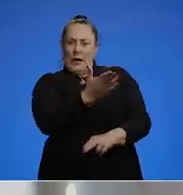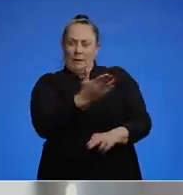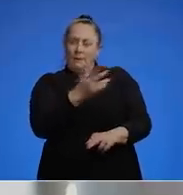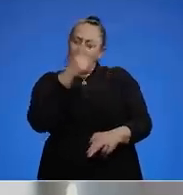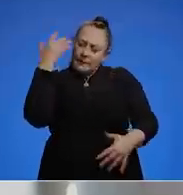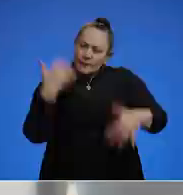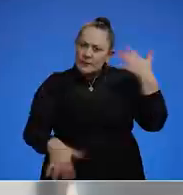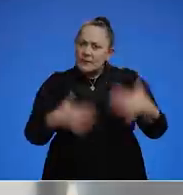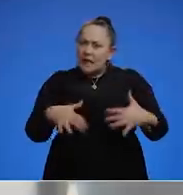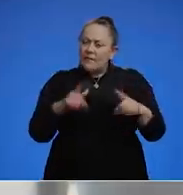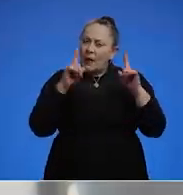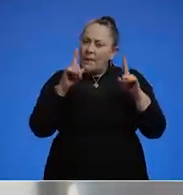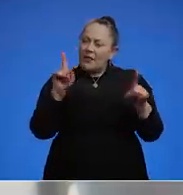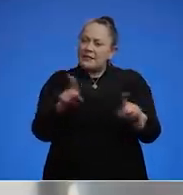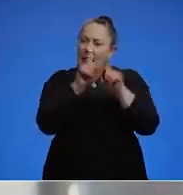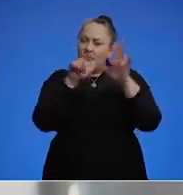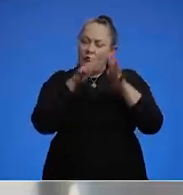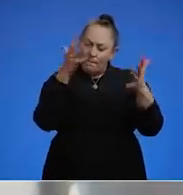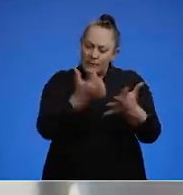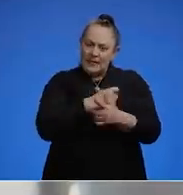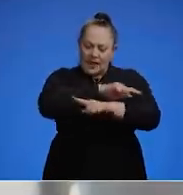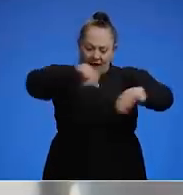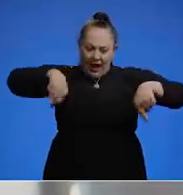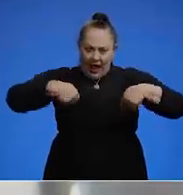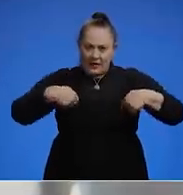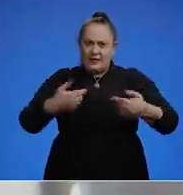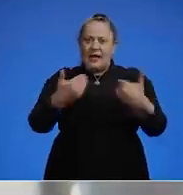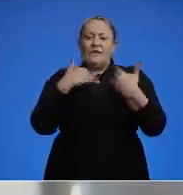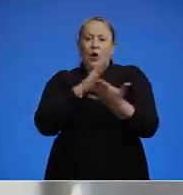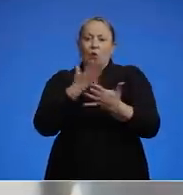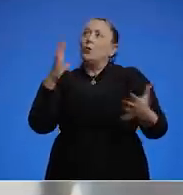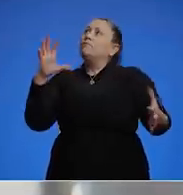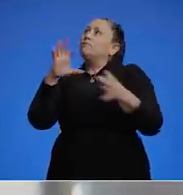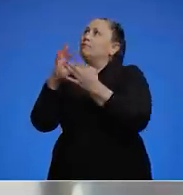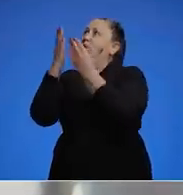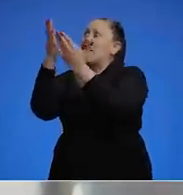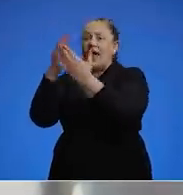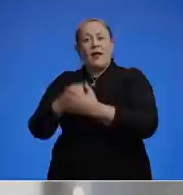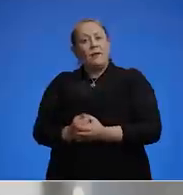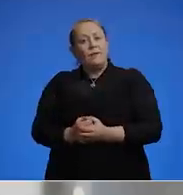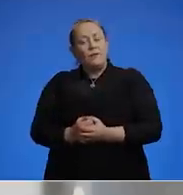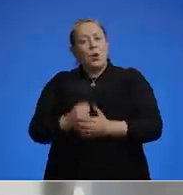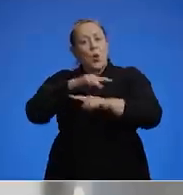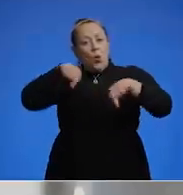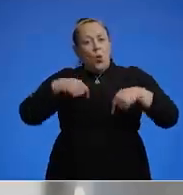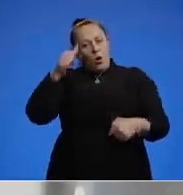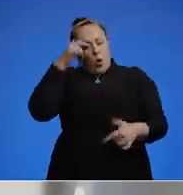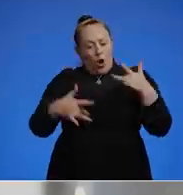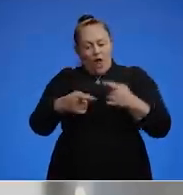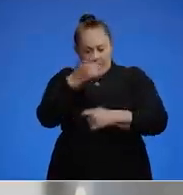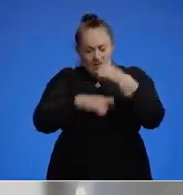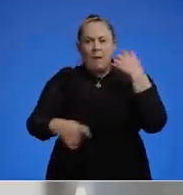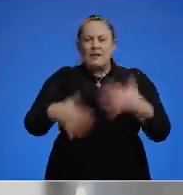suffering was redemptive and can purify and vivify my suffering. When things are hard for us, we can join Jesus'